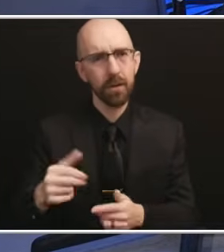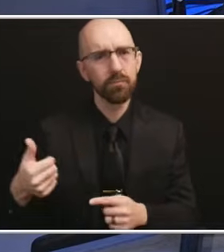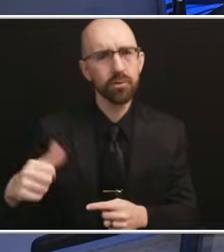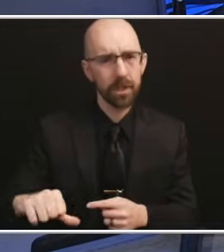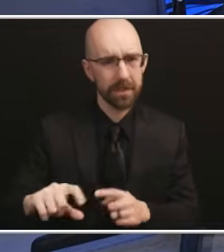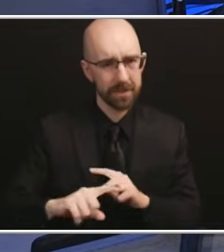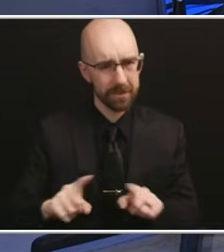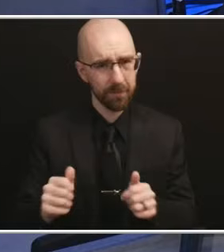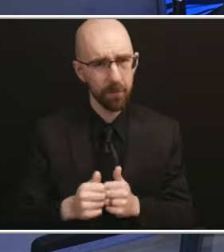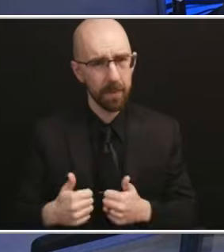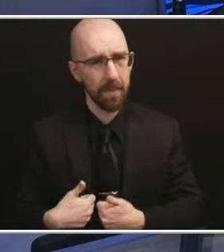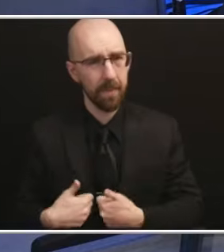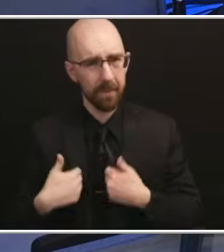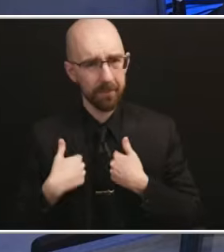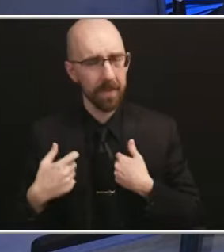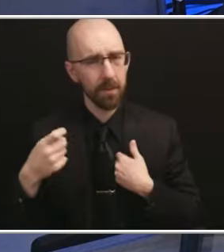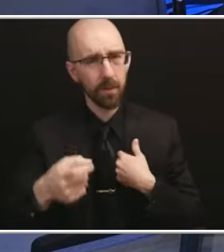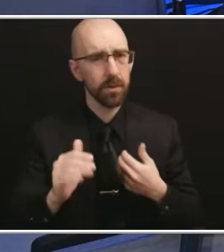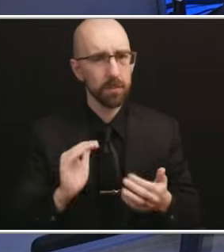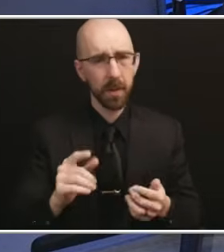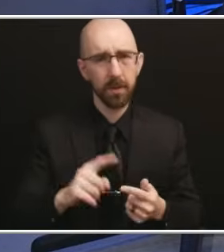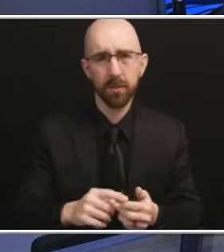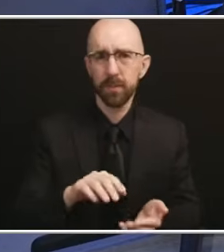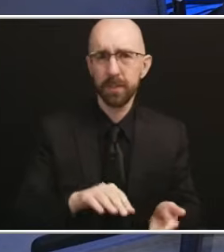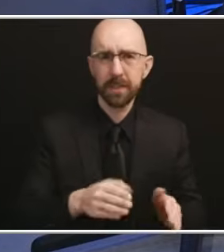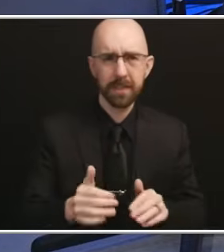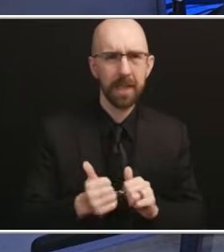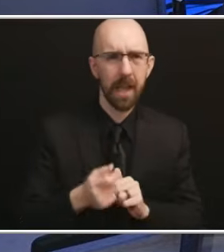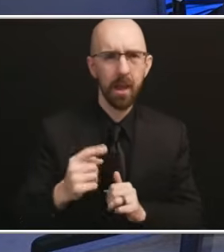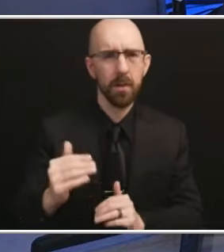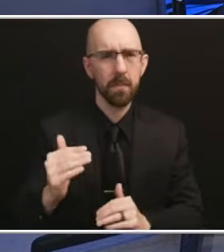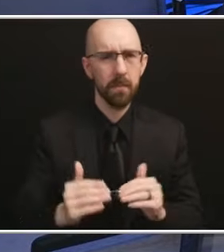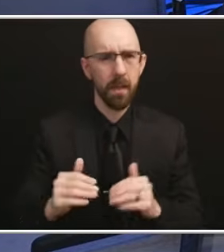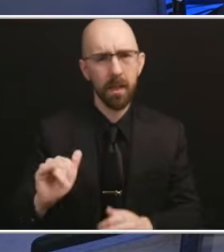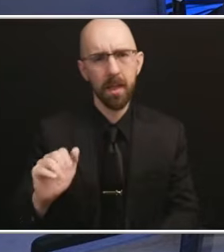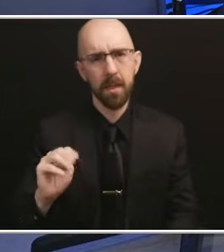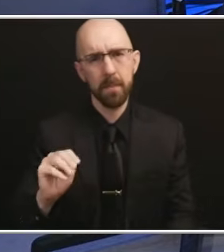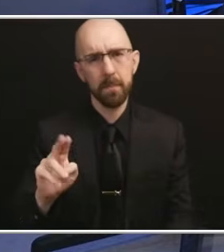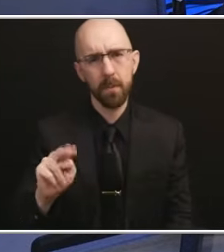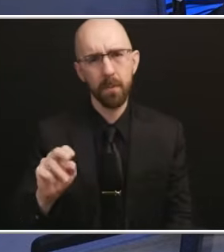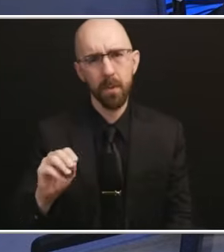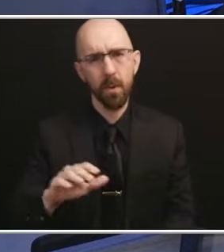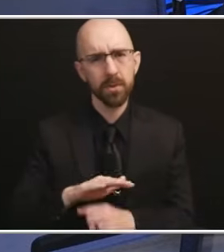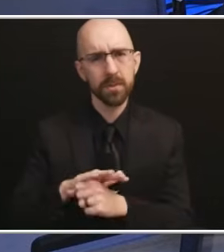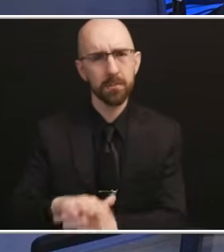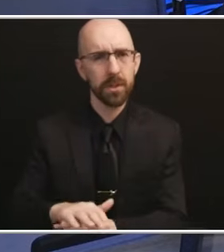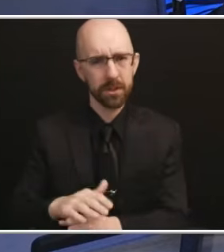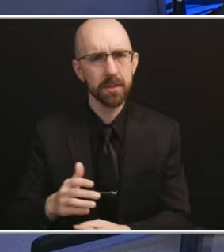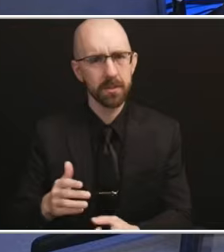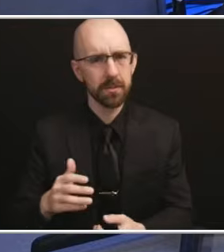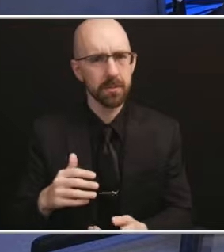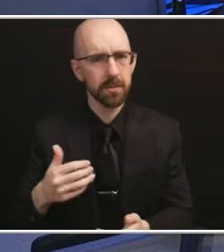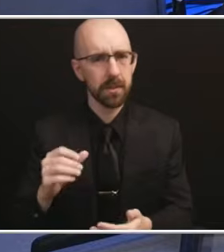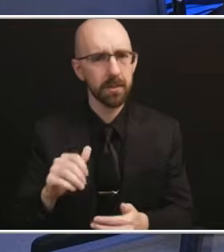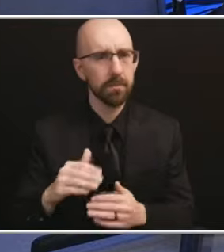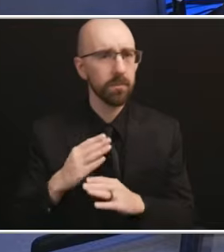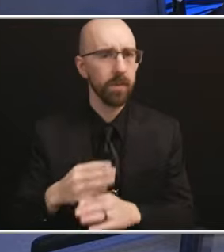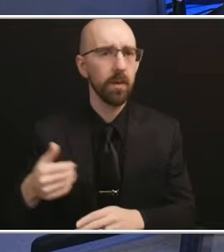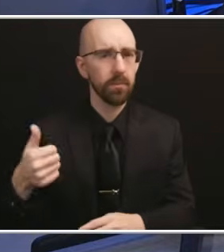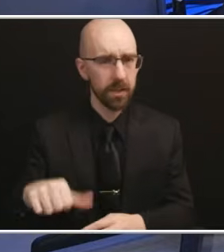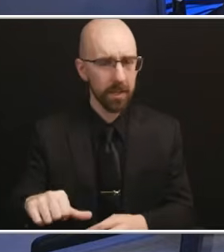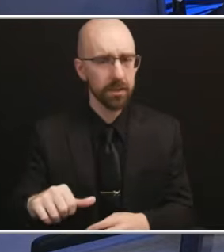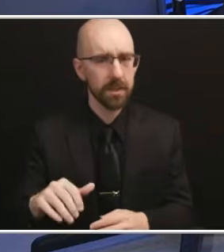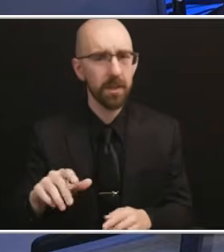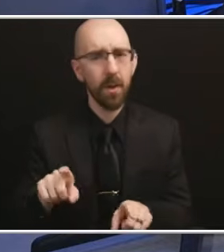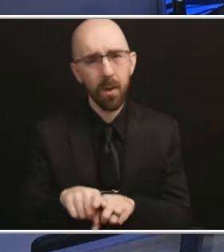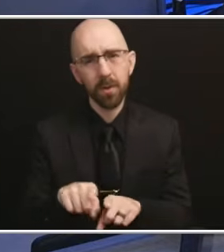donation compared to deceased? And how do you balance immunosuppression or anti-rejection drugs to prevent rejection while minimizing the risk of infection